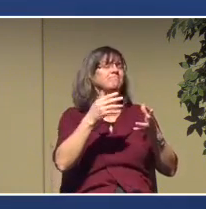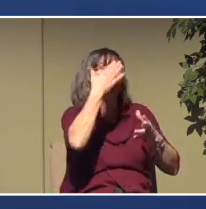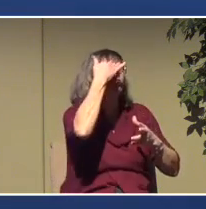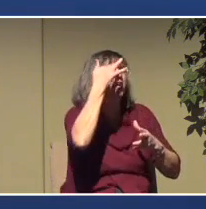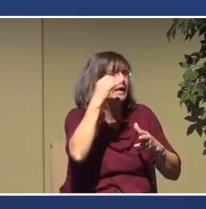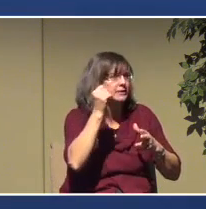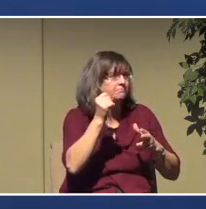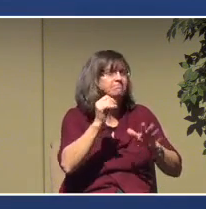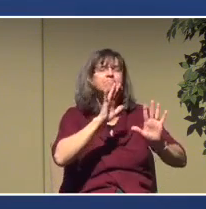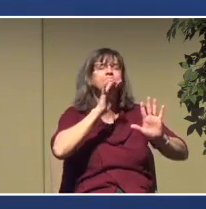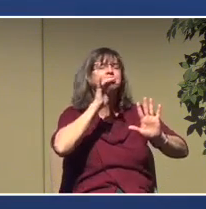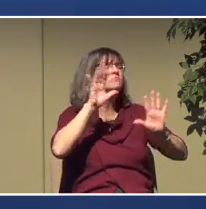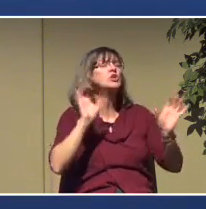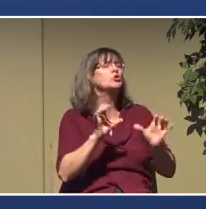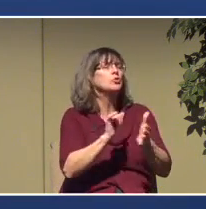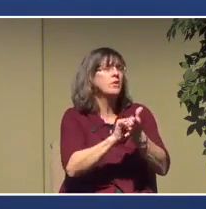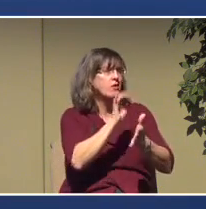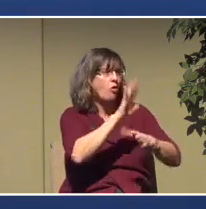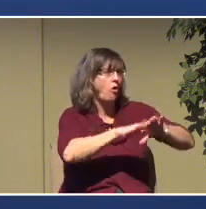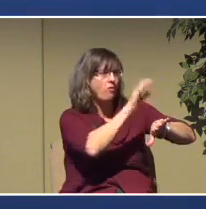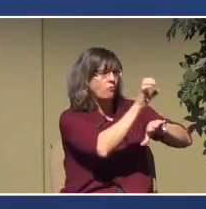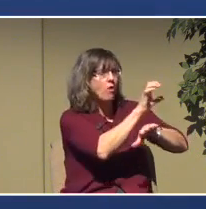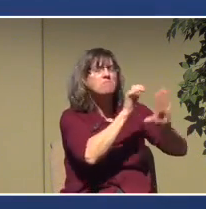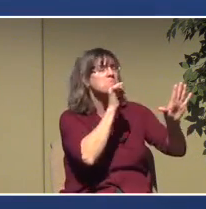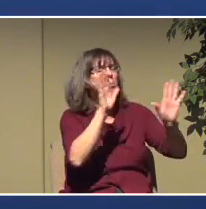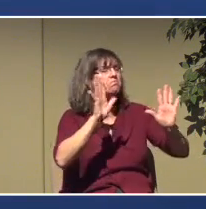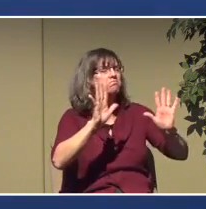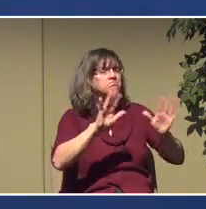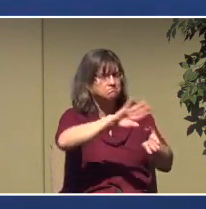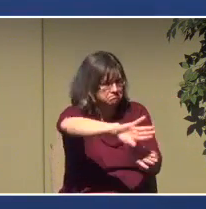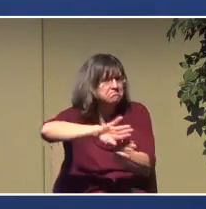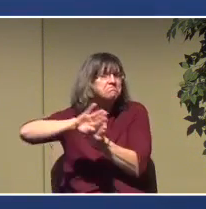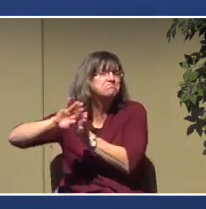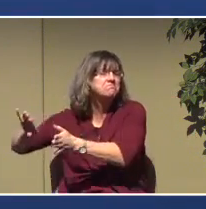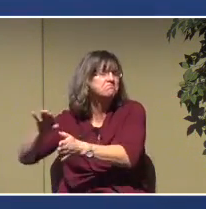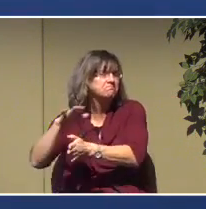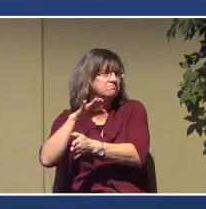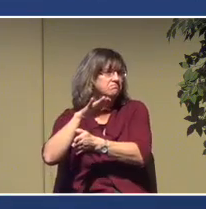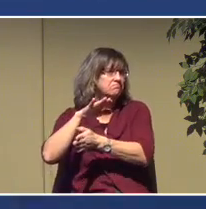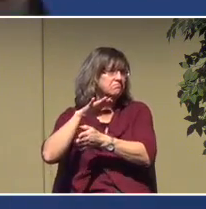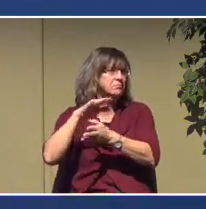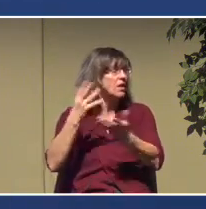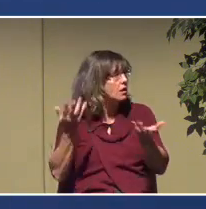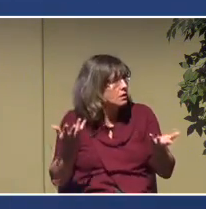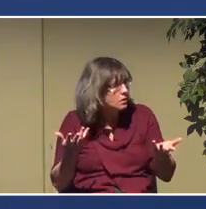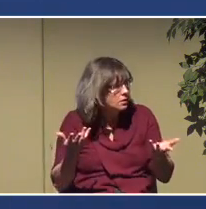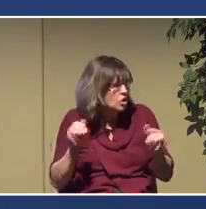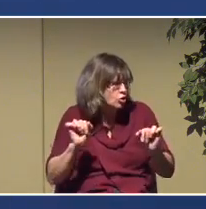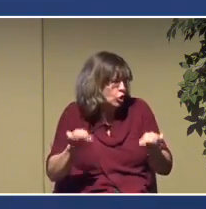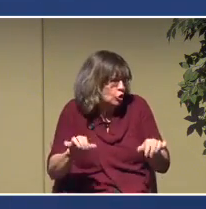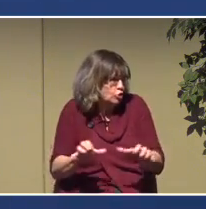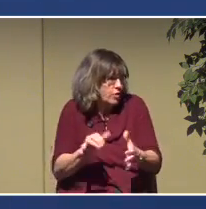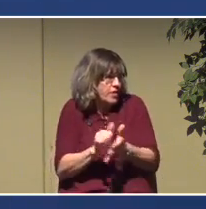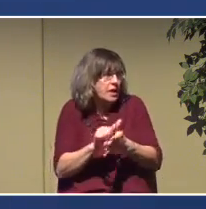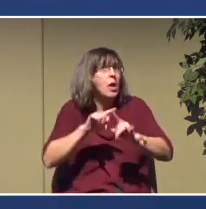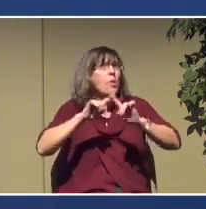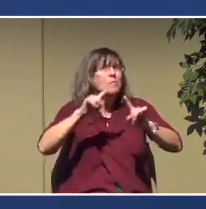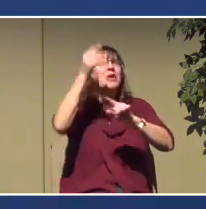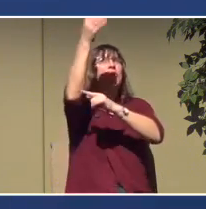have meant then no salvation. God's will, plans,